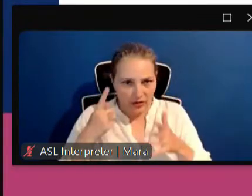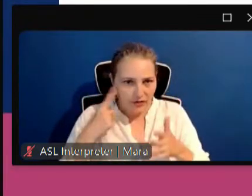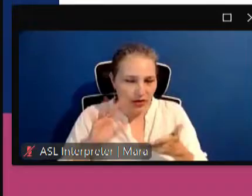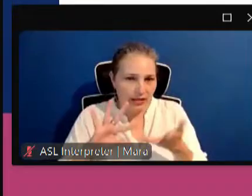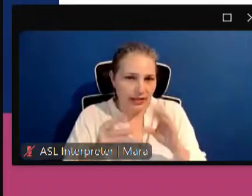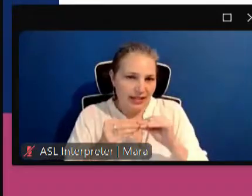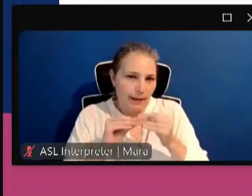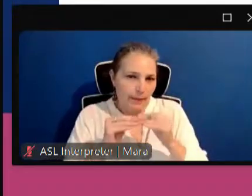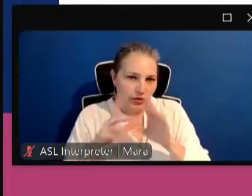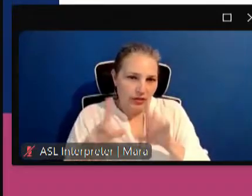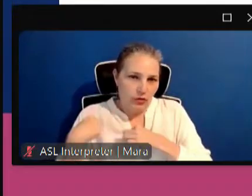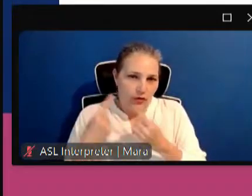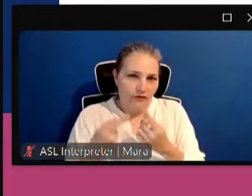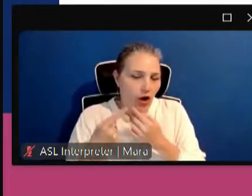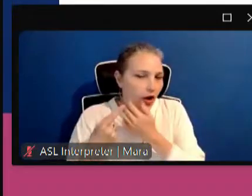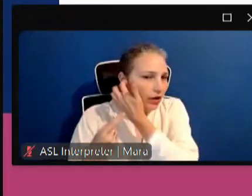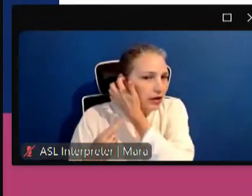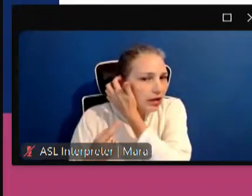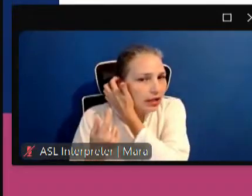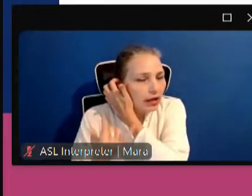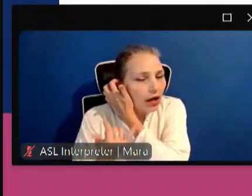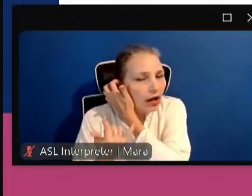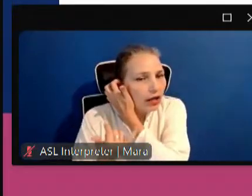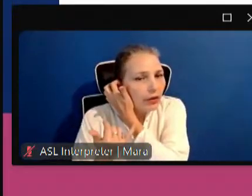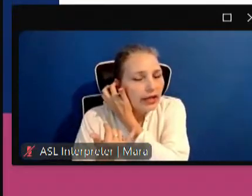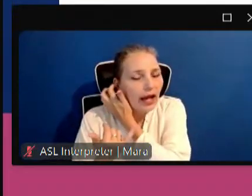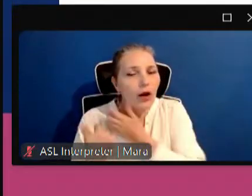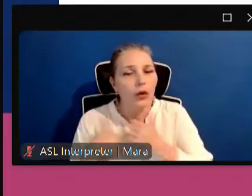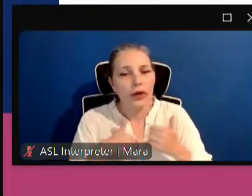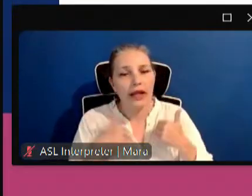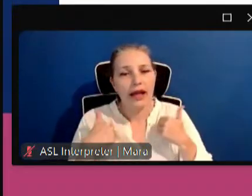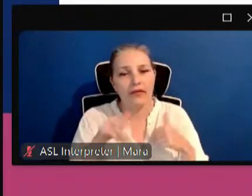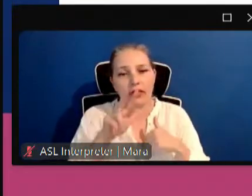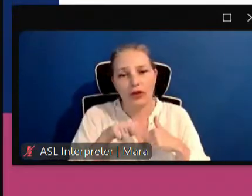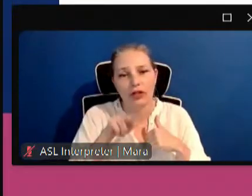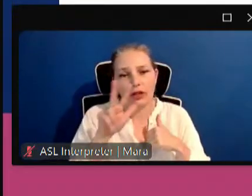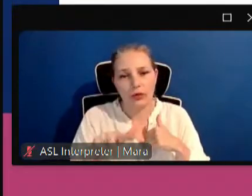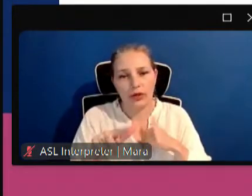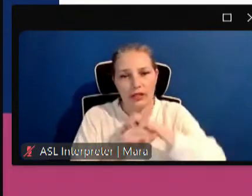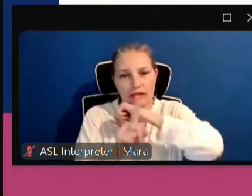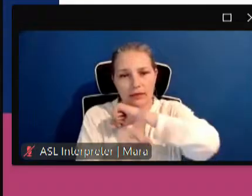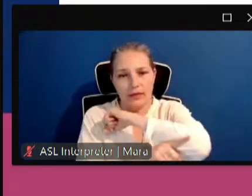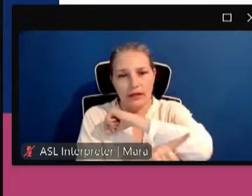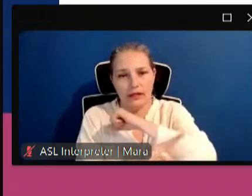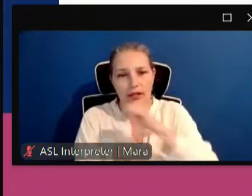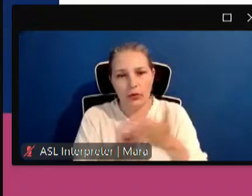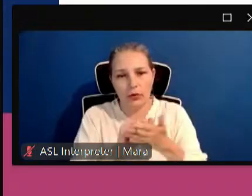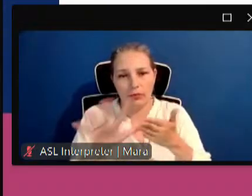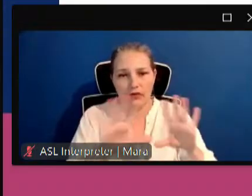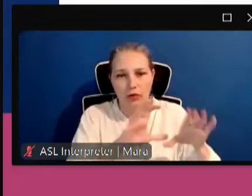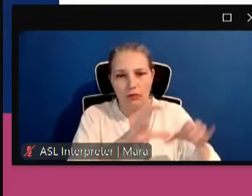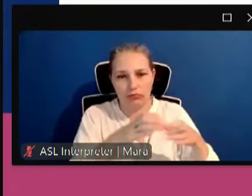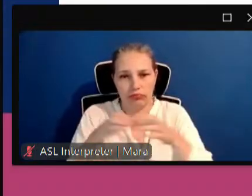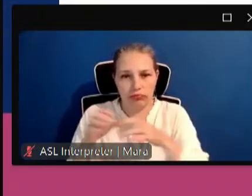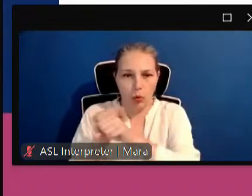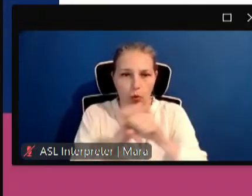far. Right now, we also have 33 debris removal crews currently working in